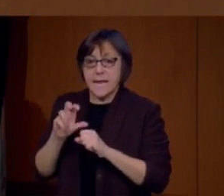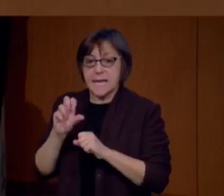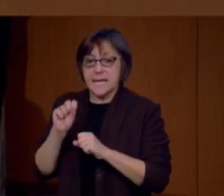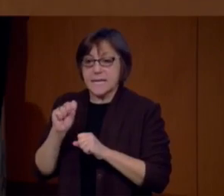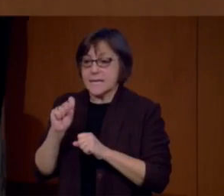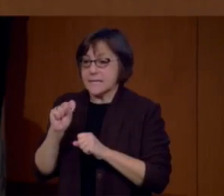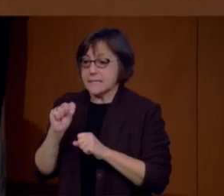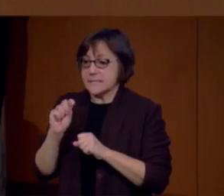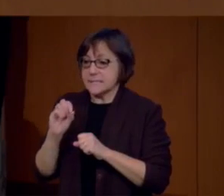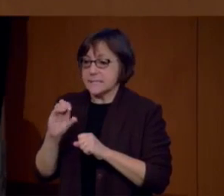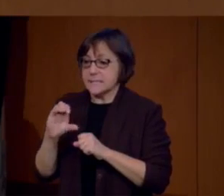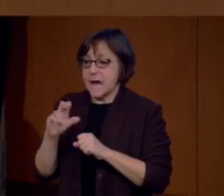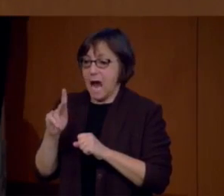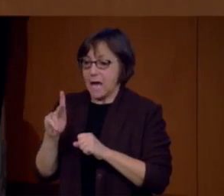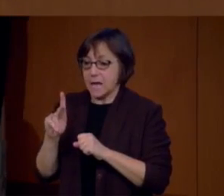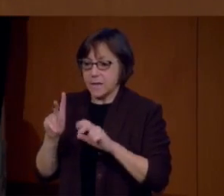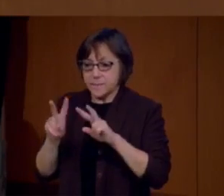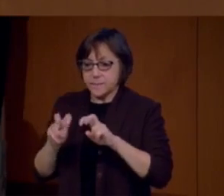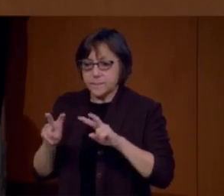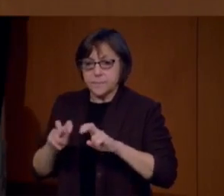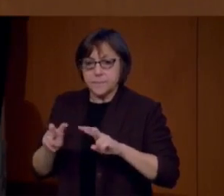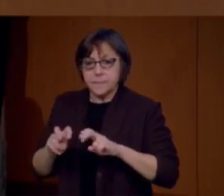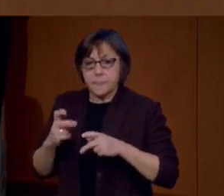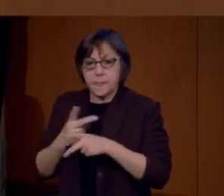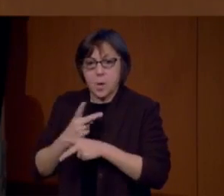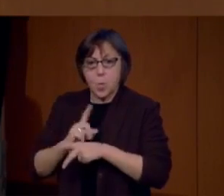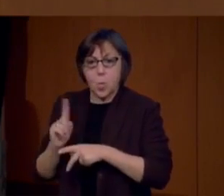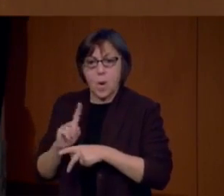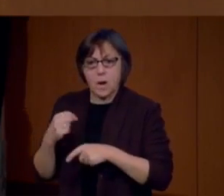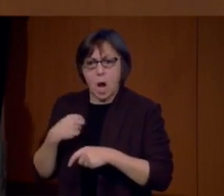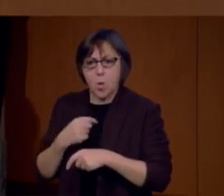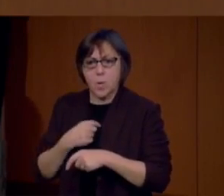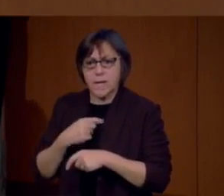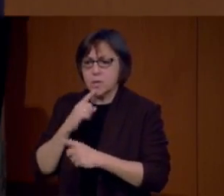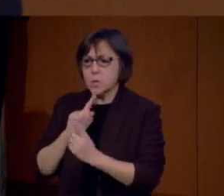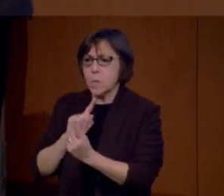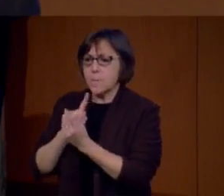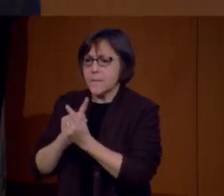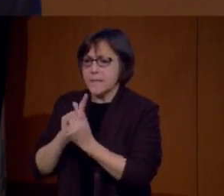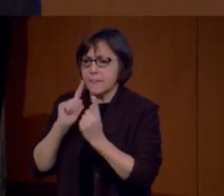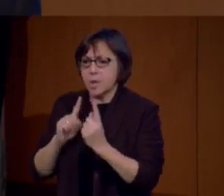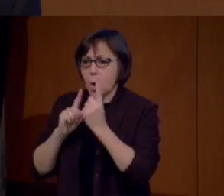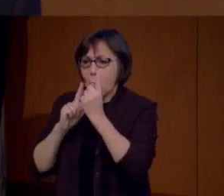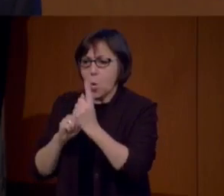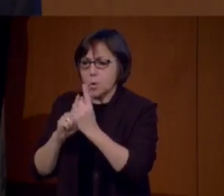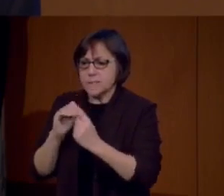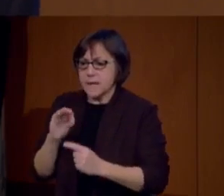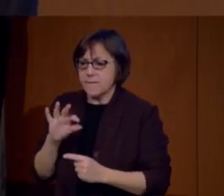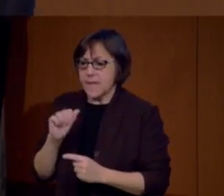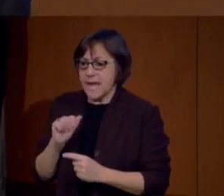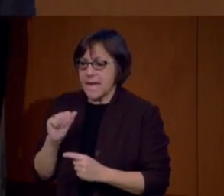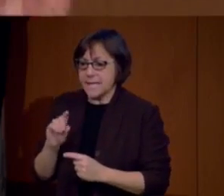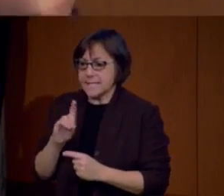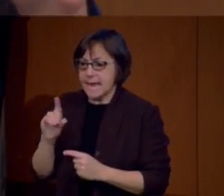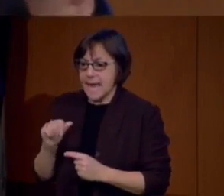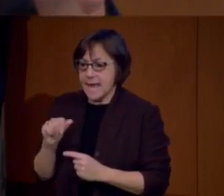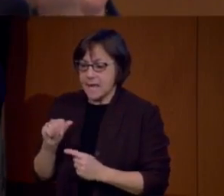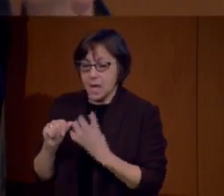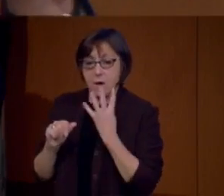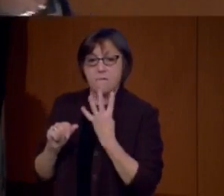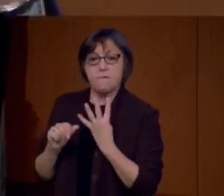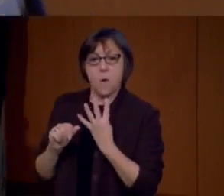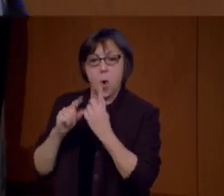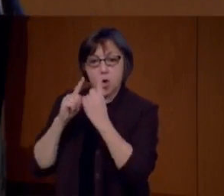of where we are in terms of meeting the goals of the Americans with Disabilities Act. There are 4